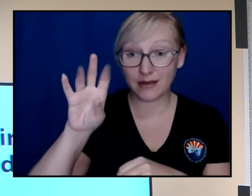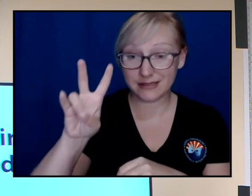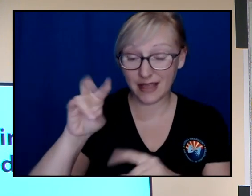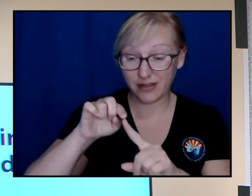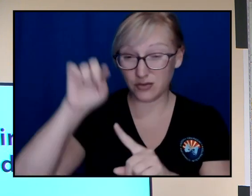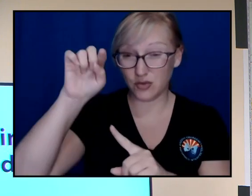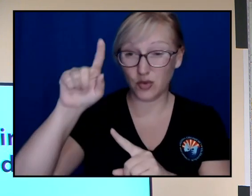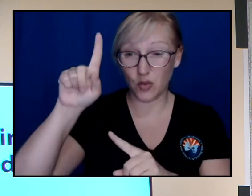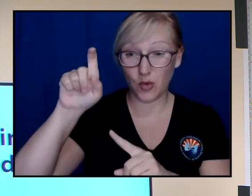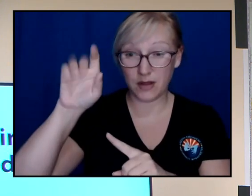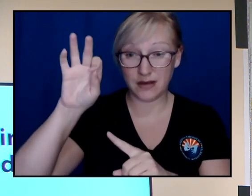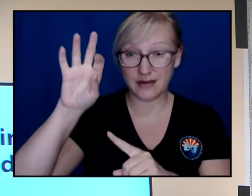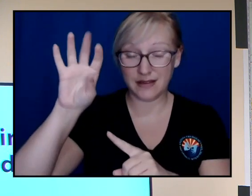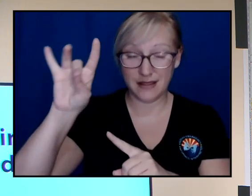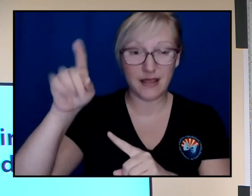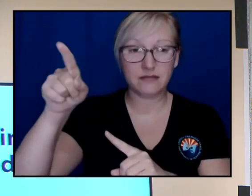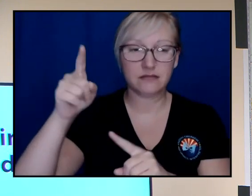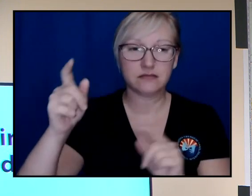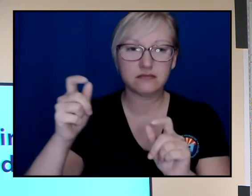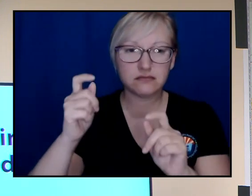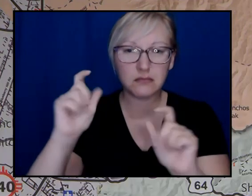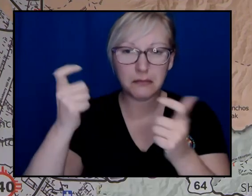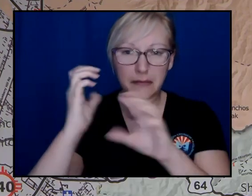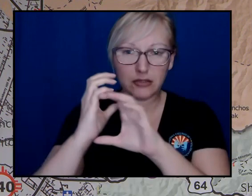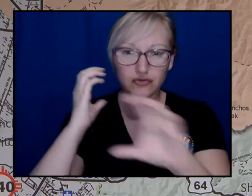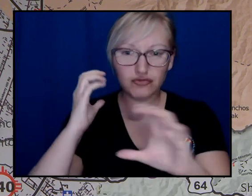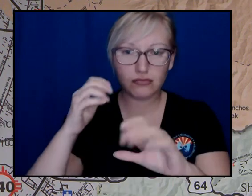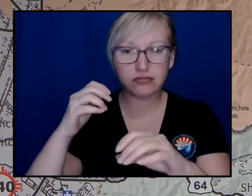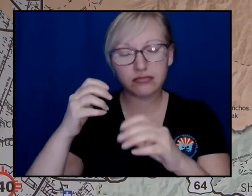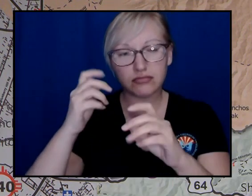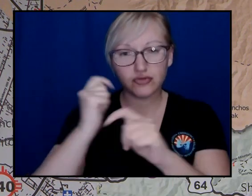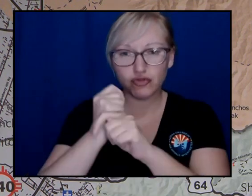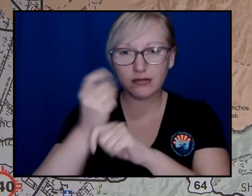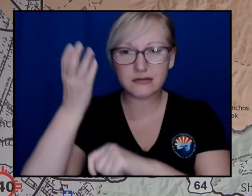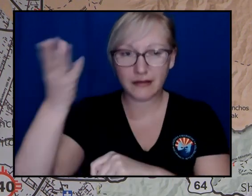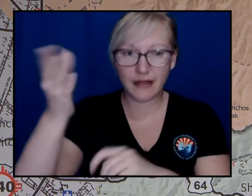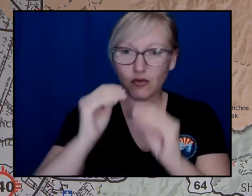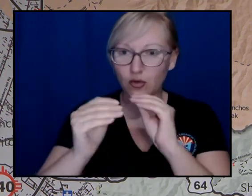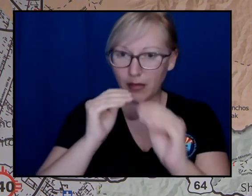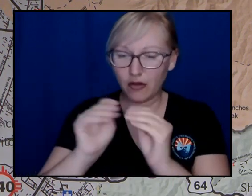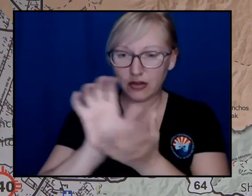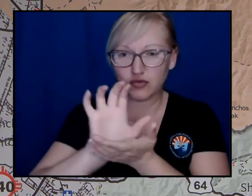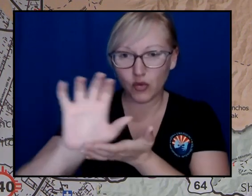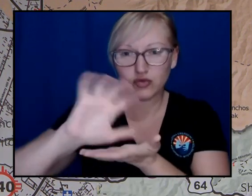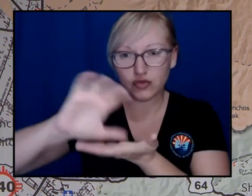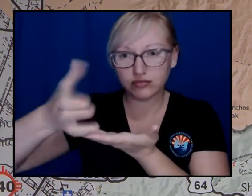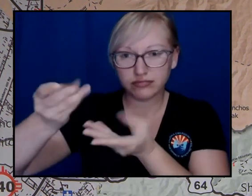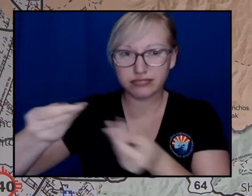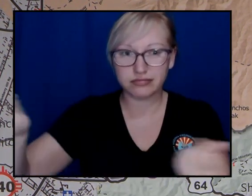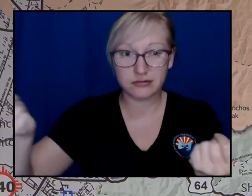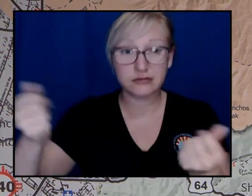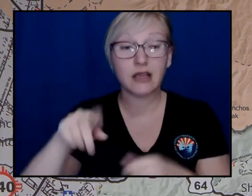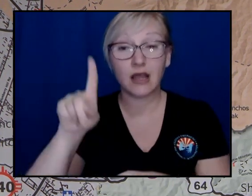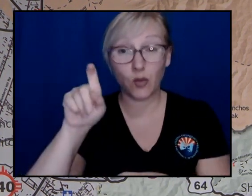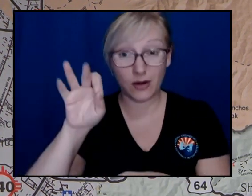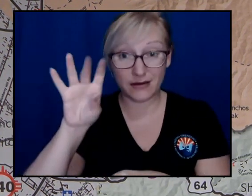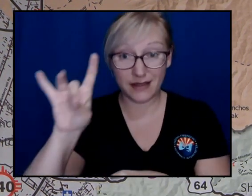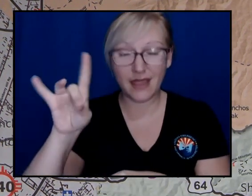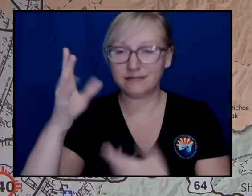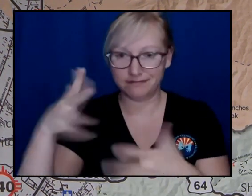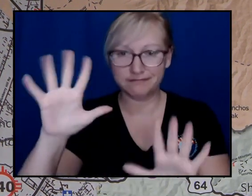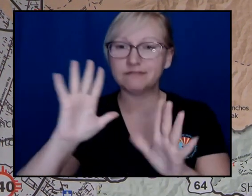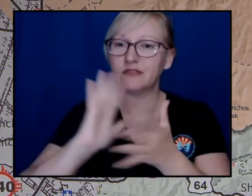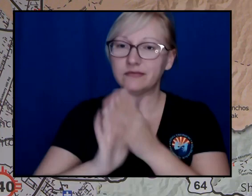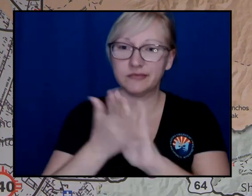there repairing that dozer line as well. And then north of 198, that is completed. We also have work